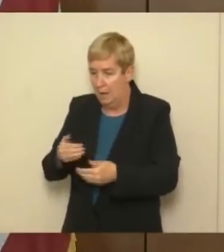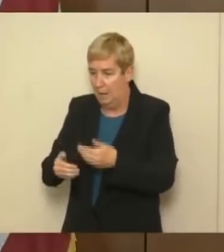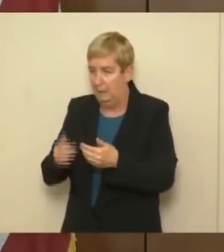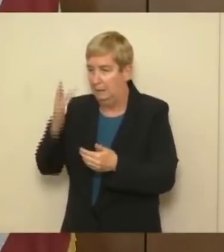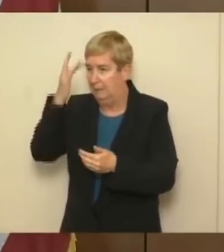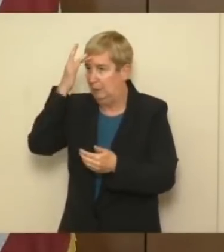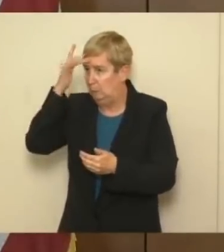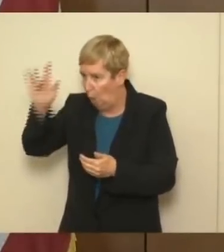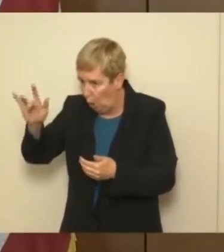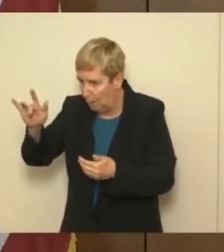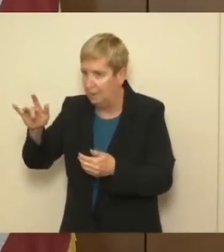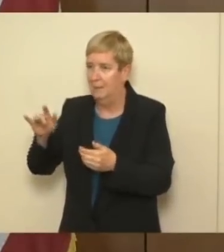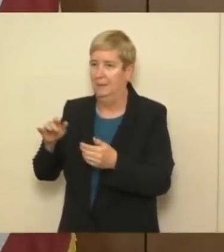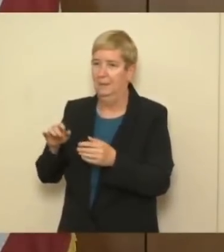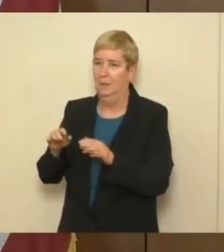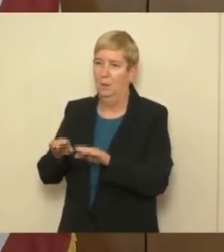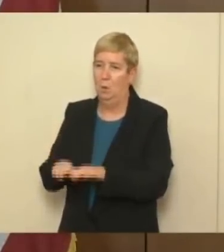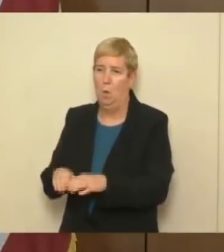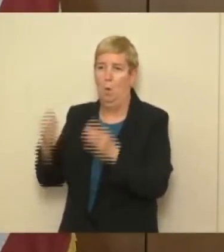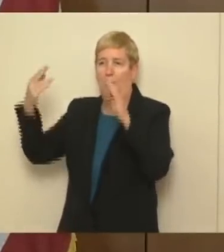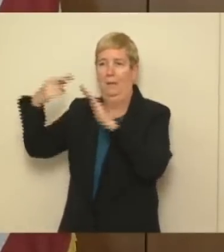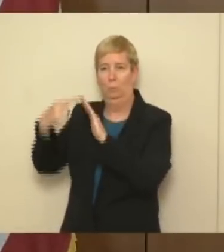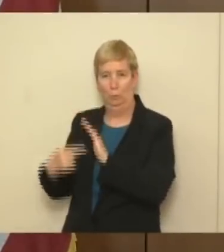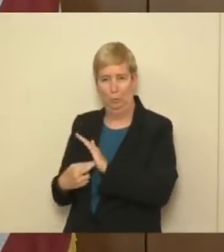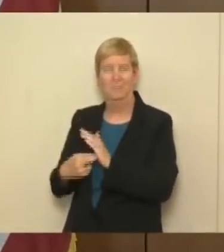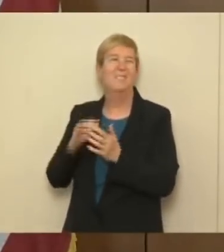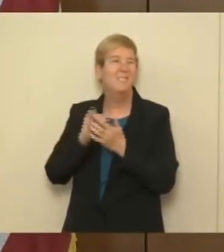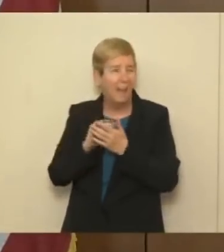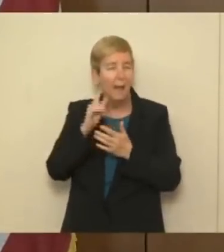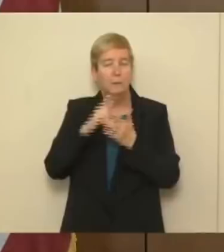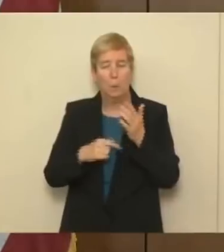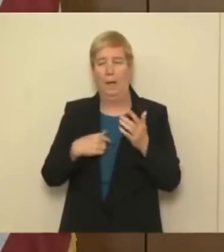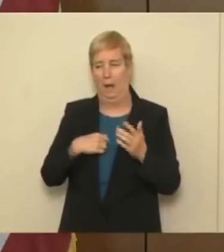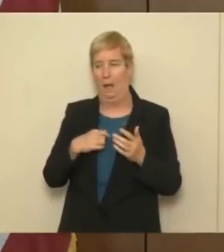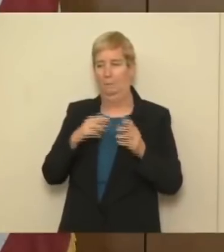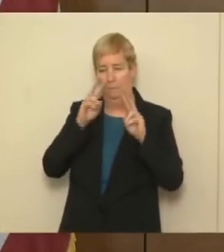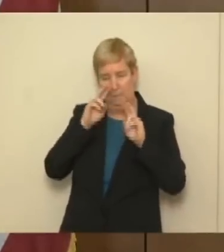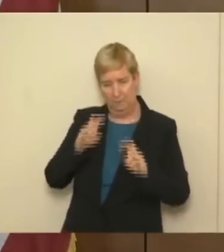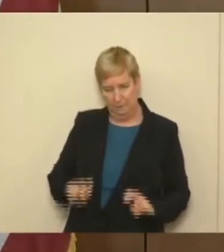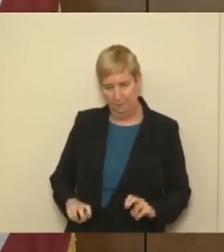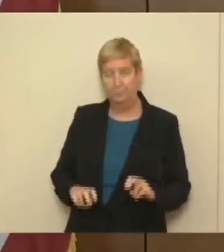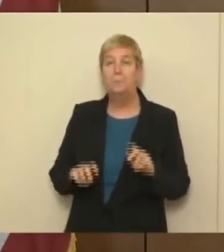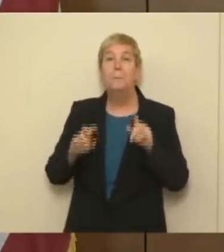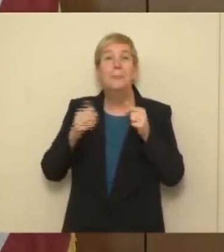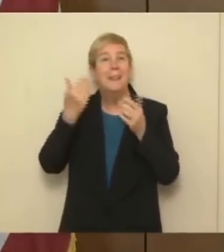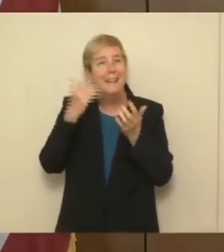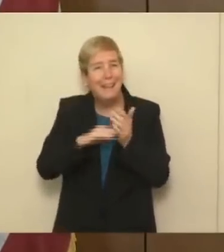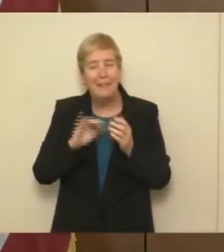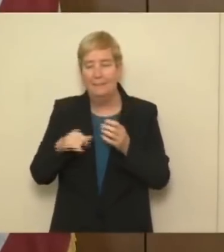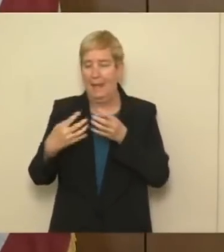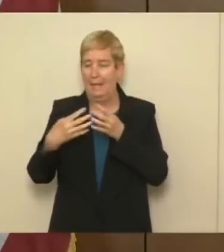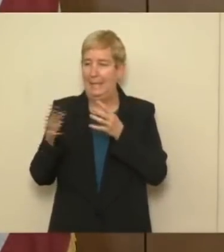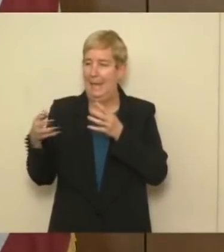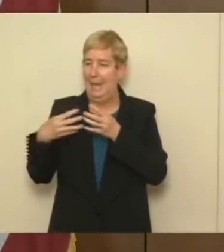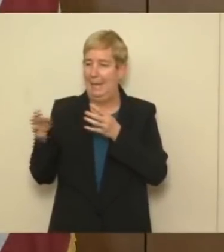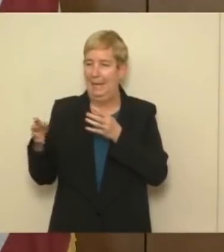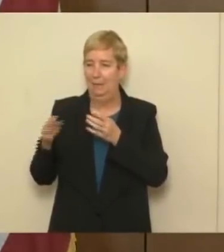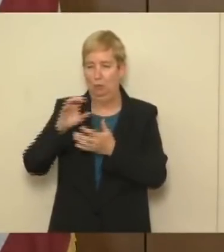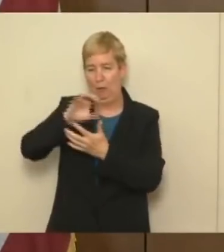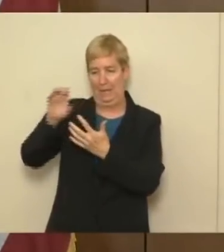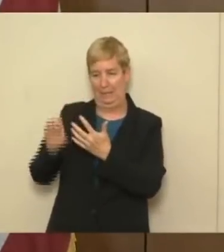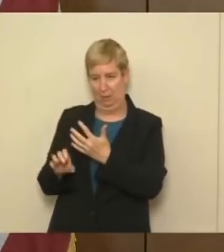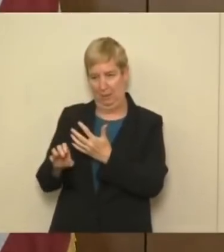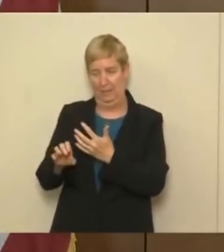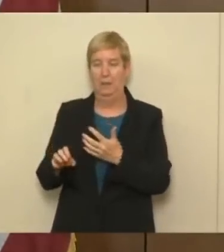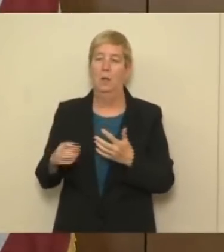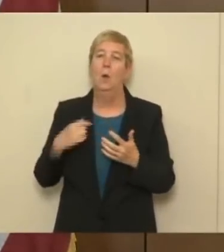smart set of reopening standards. So that's what I'm looking at. The gating criteria, right, is an area that we make sure